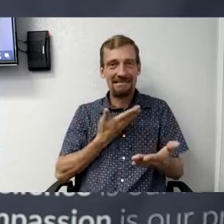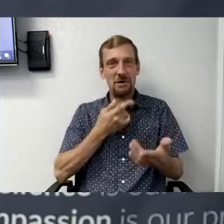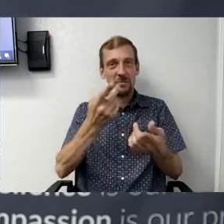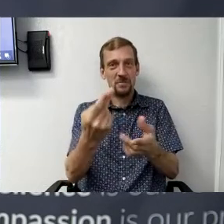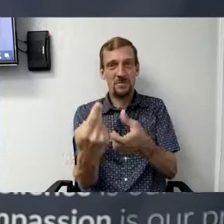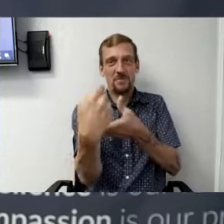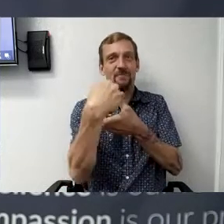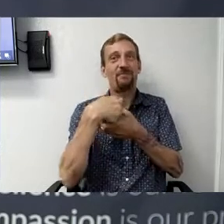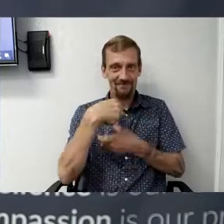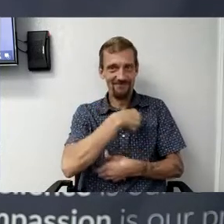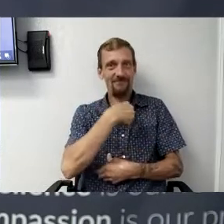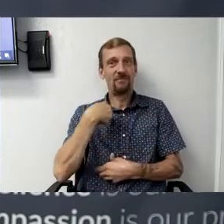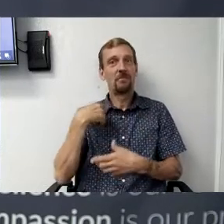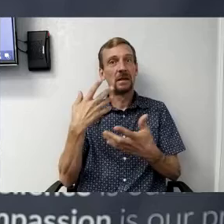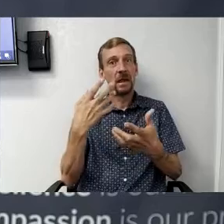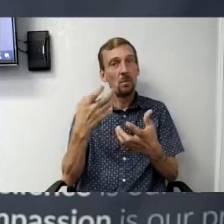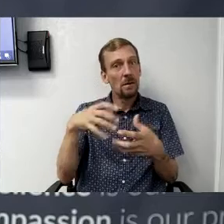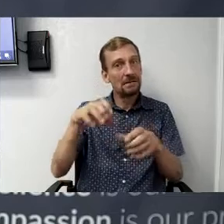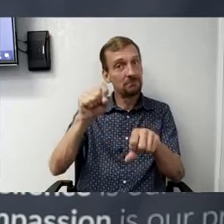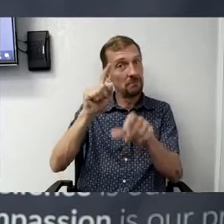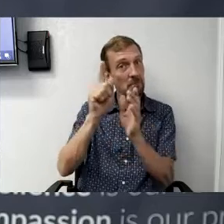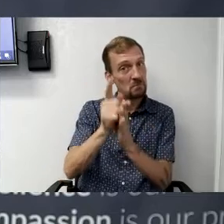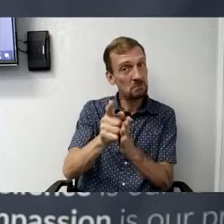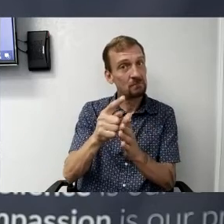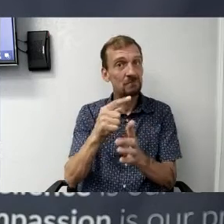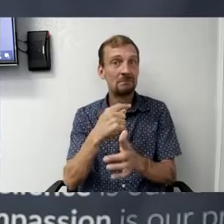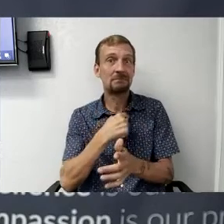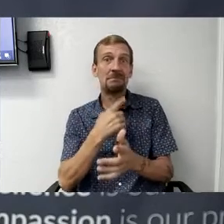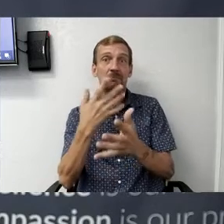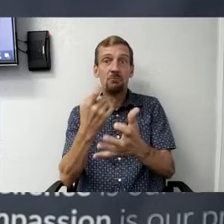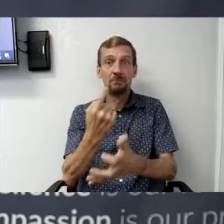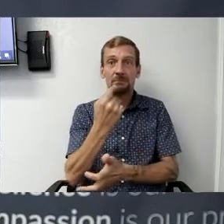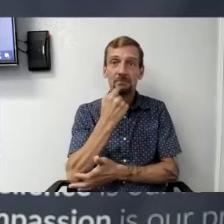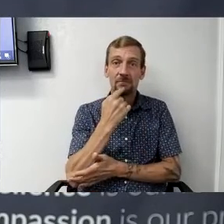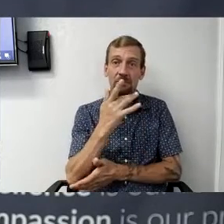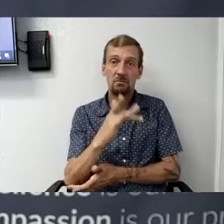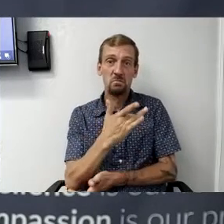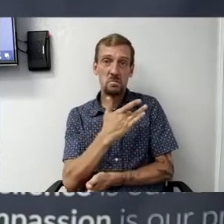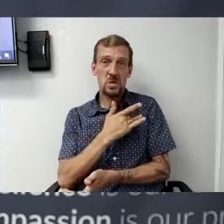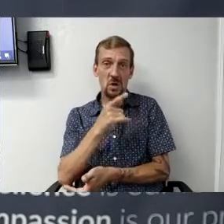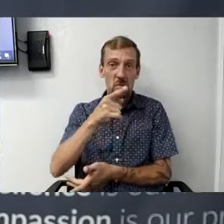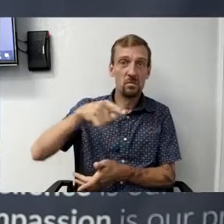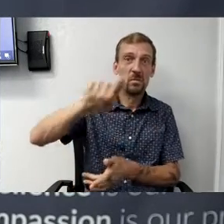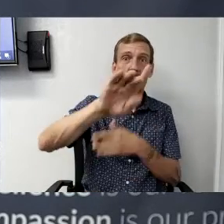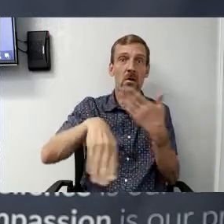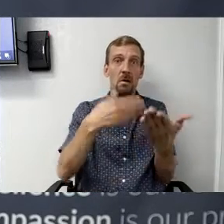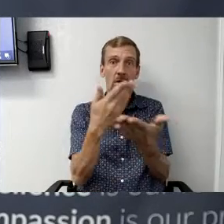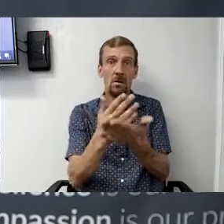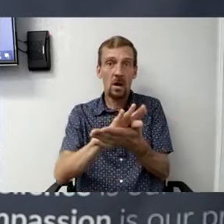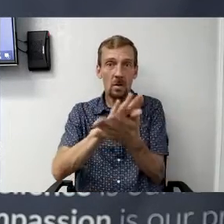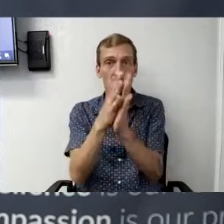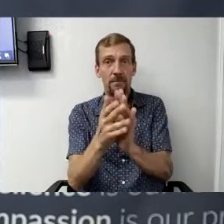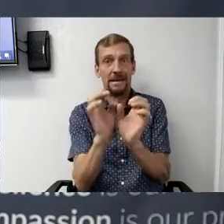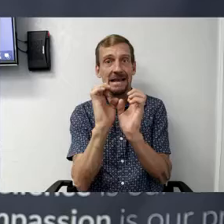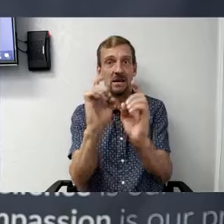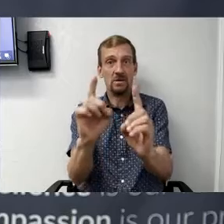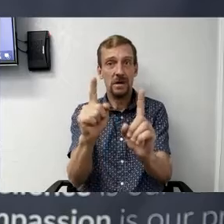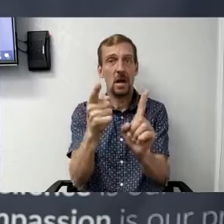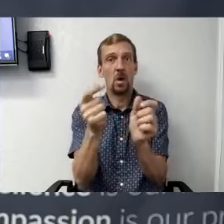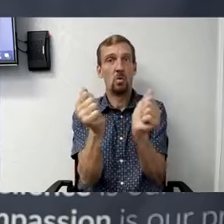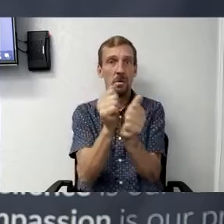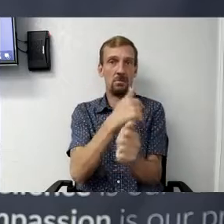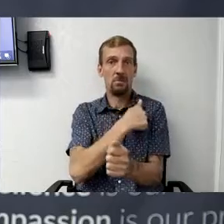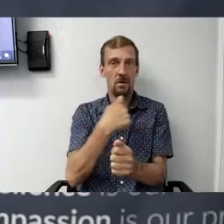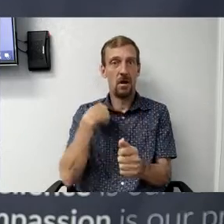just take a moment before we get started to say I appreciate all of you taking the time to get educated on what is happening at the